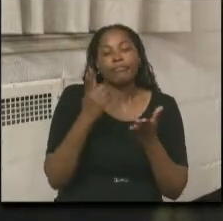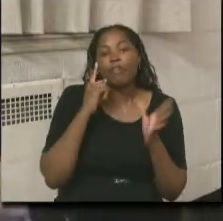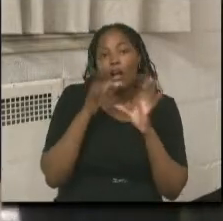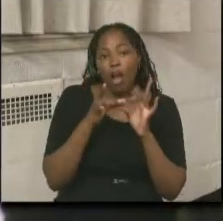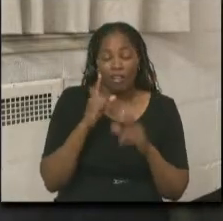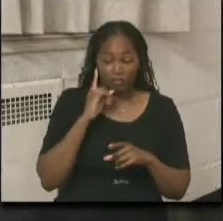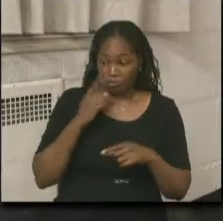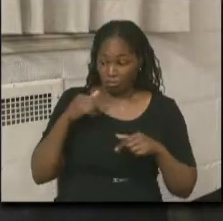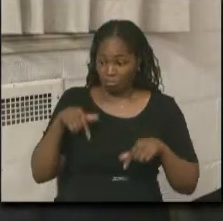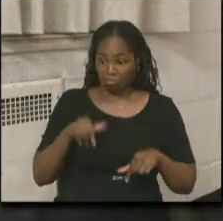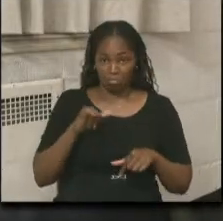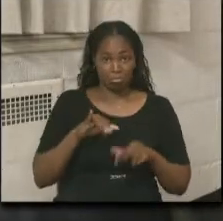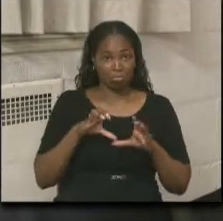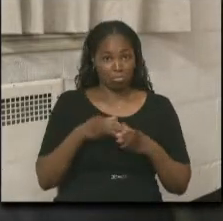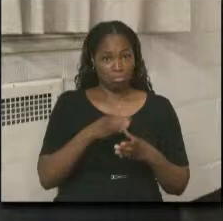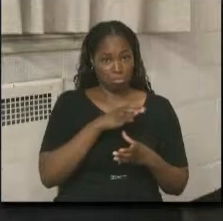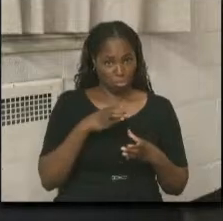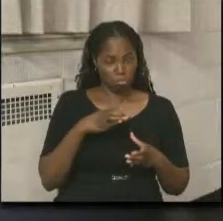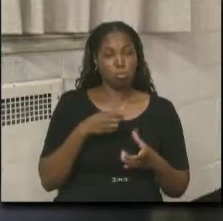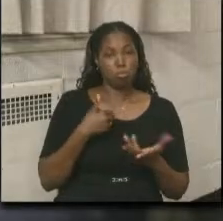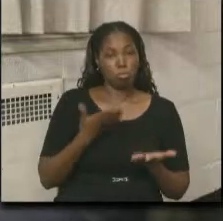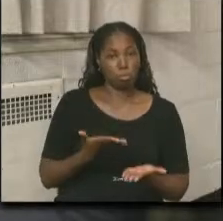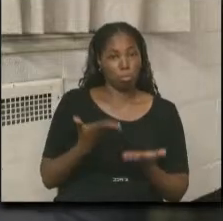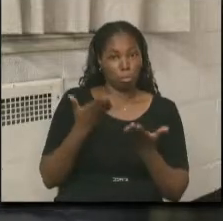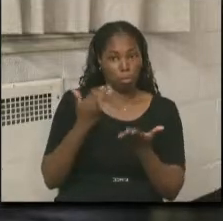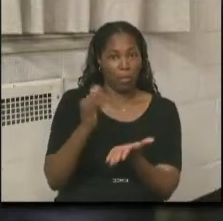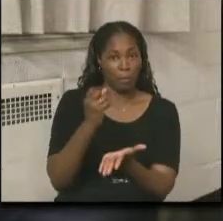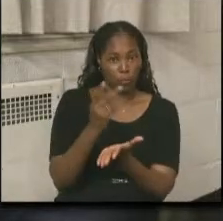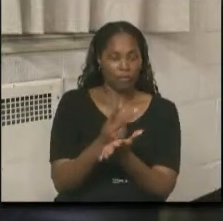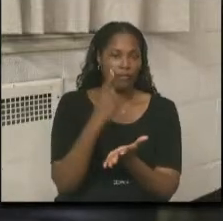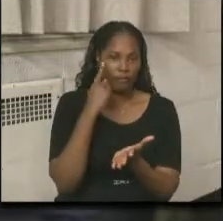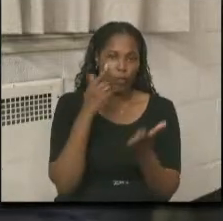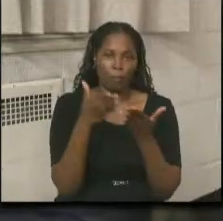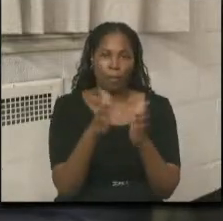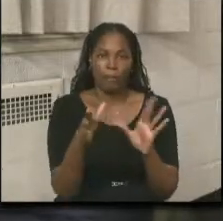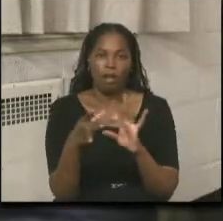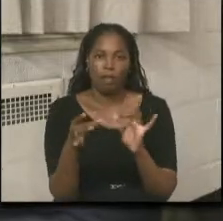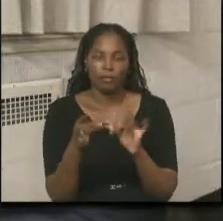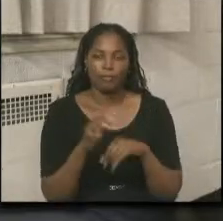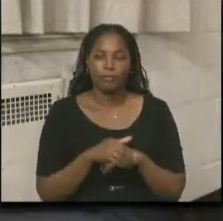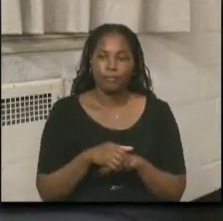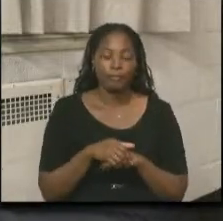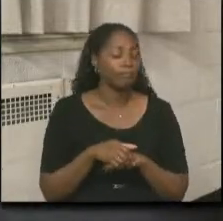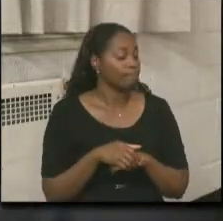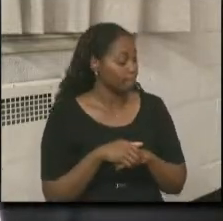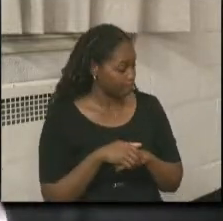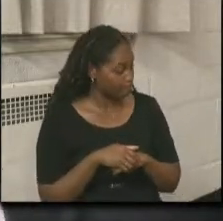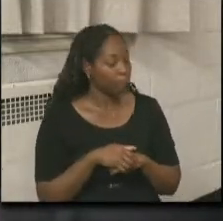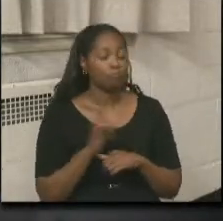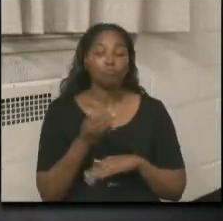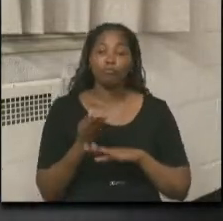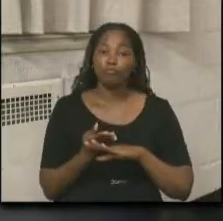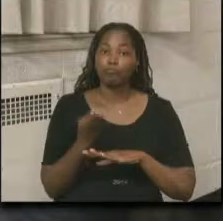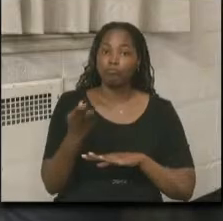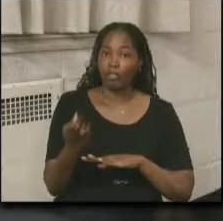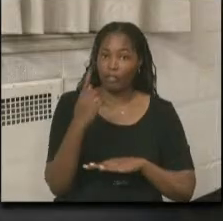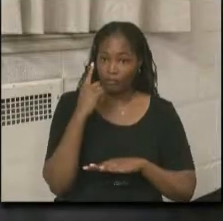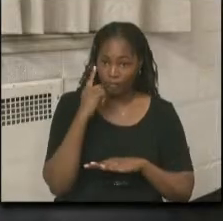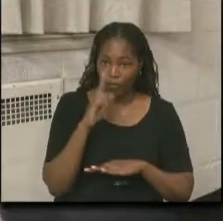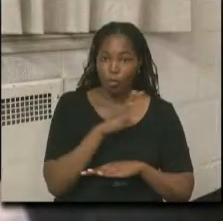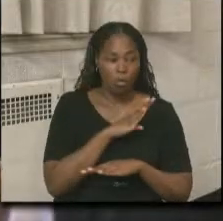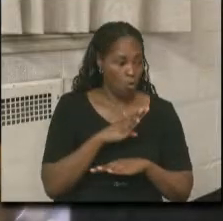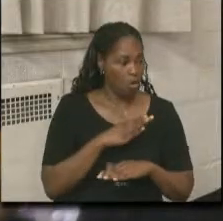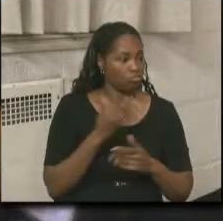I move that the policies be approved to seek public comment. Thank you. The motion before the board is the policies move